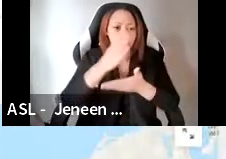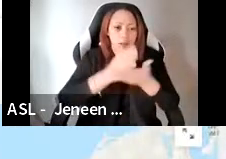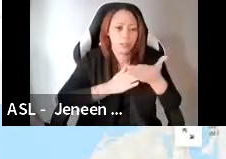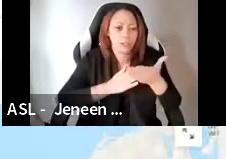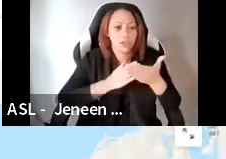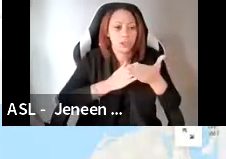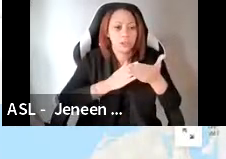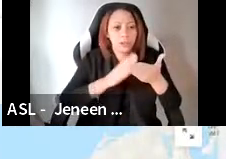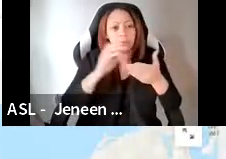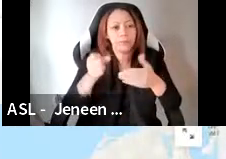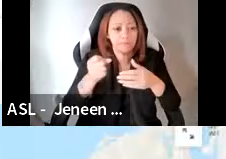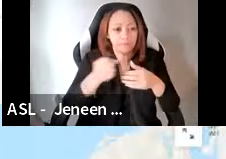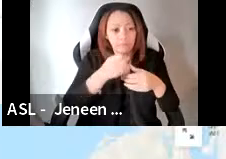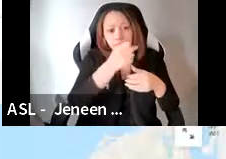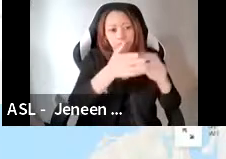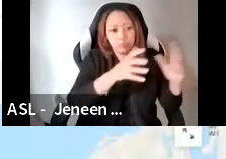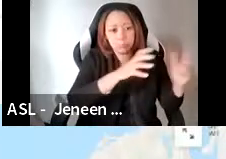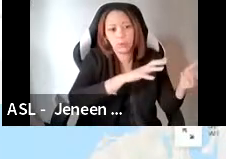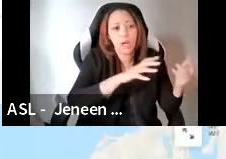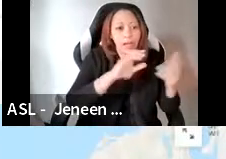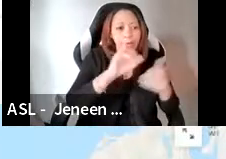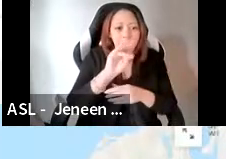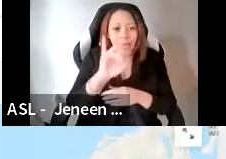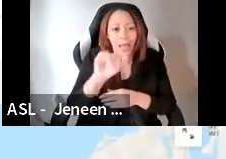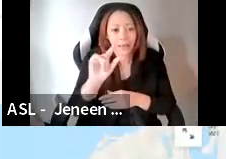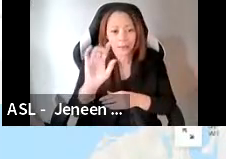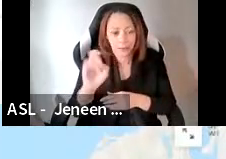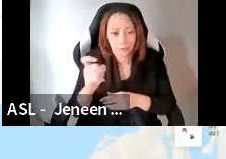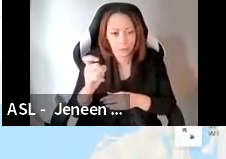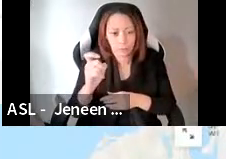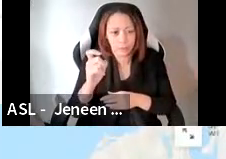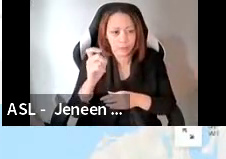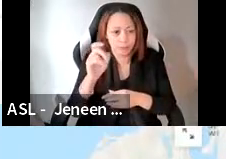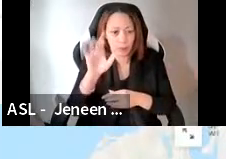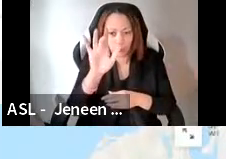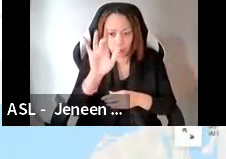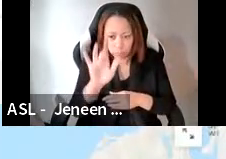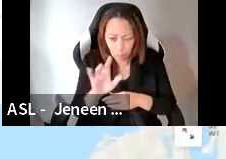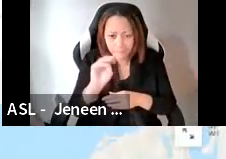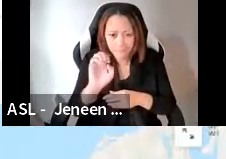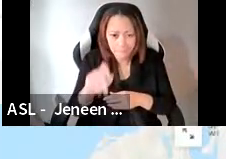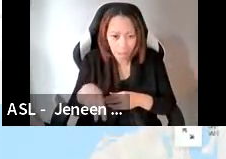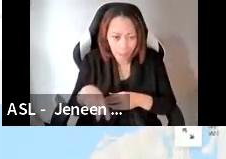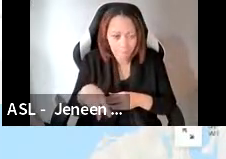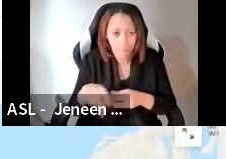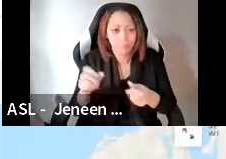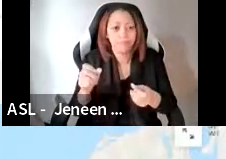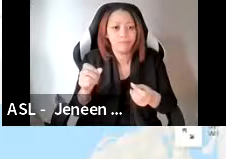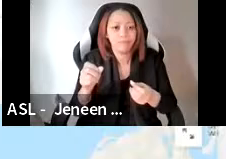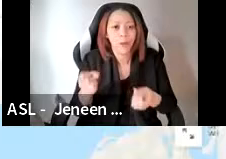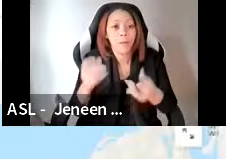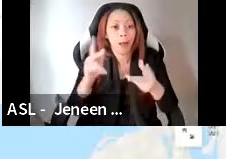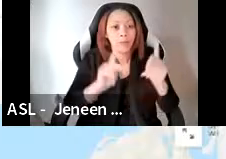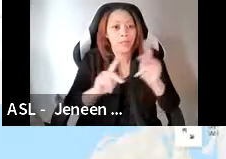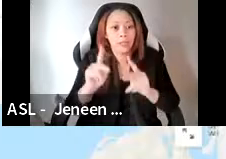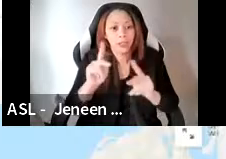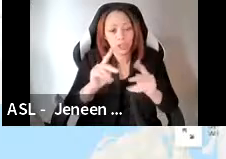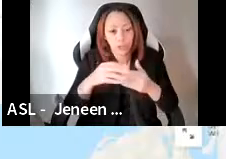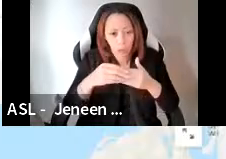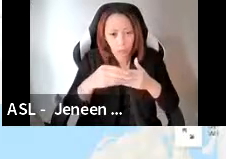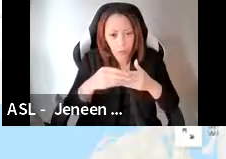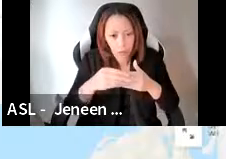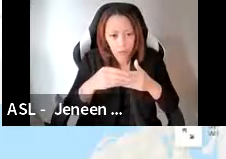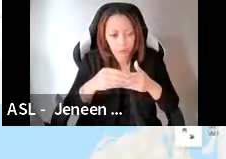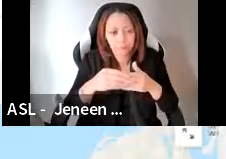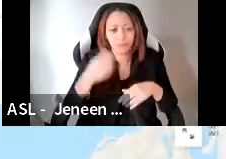Displacement Risk Index. And I've scrolled down to this map titled Population Vulnerability. You'll recall this term from